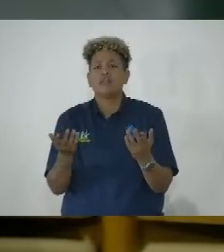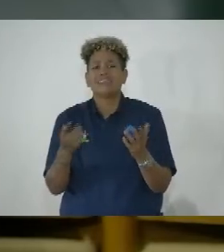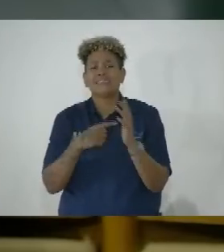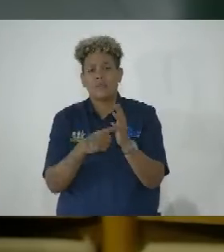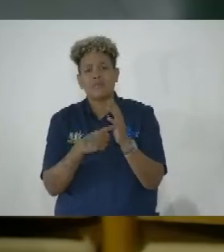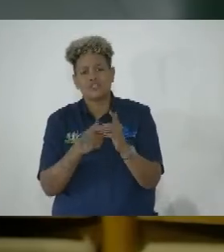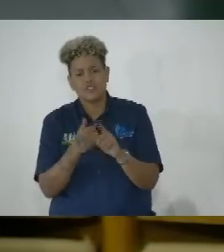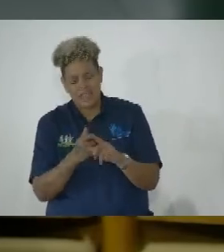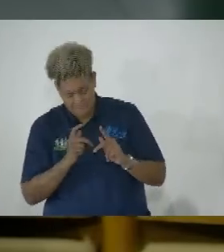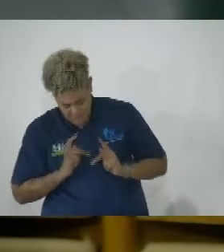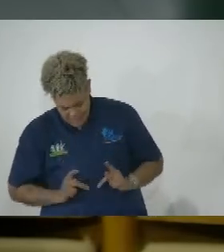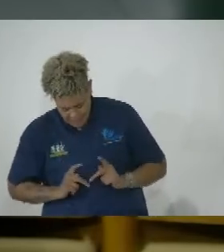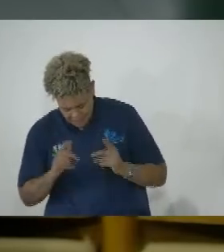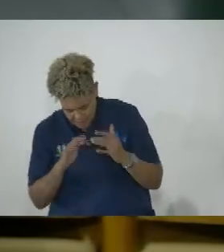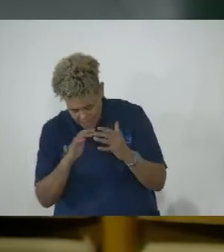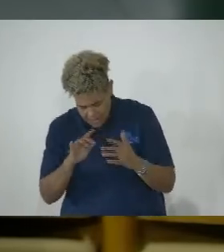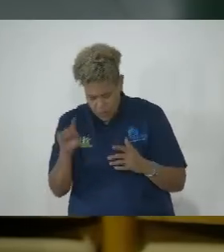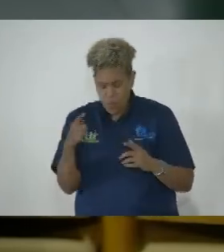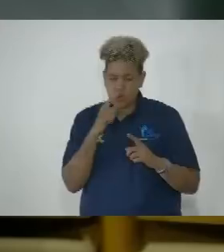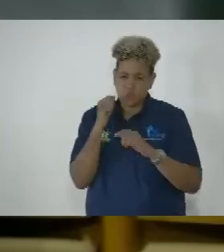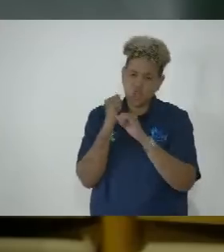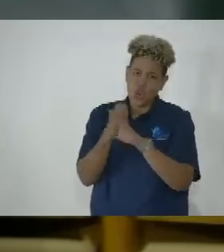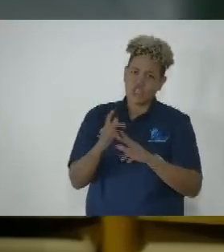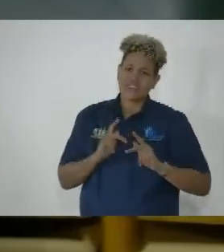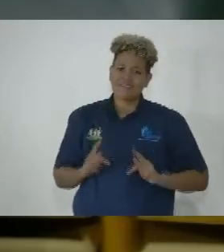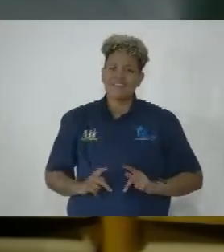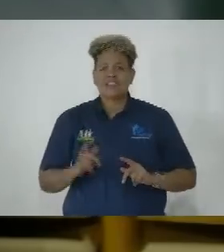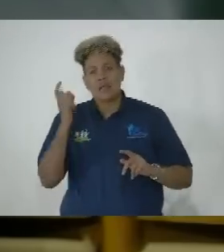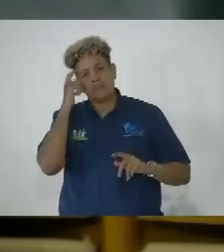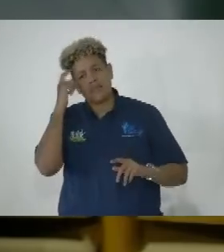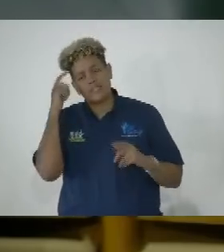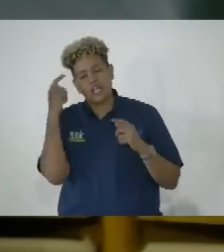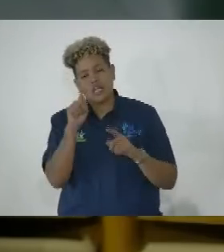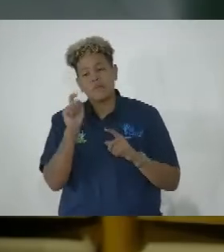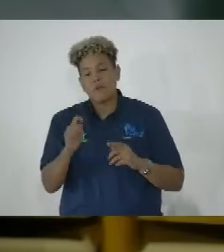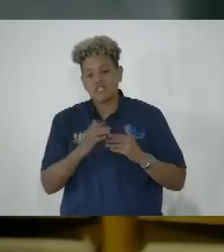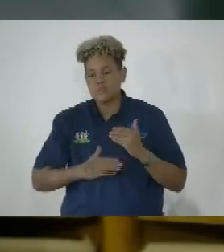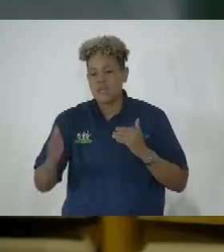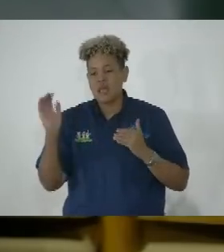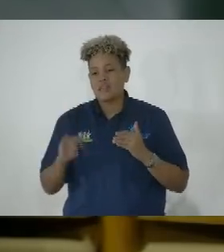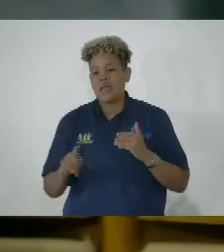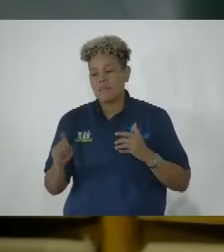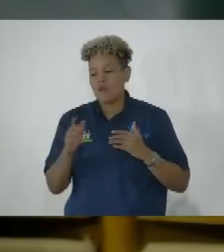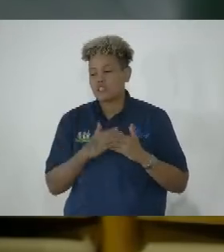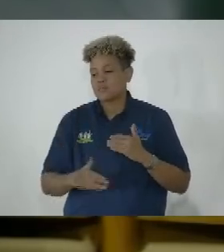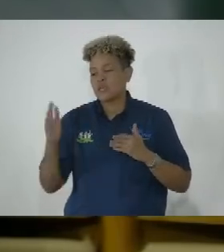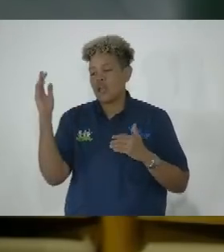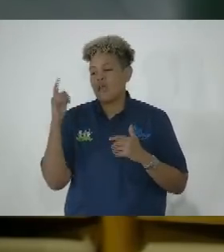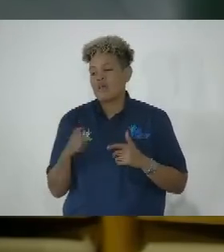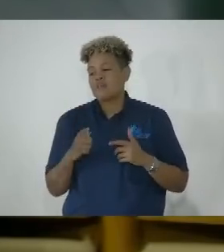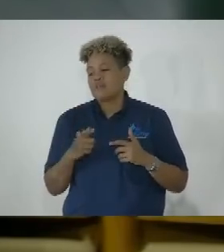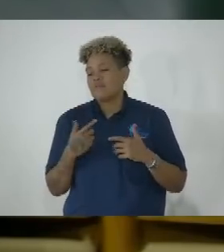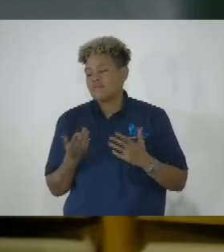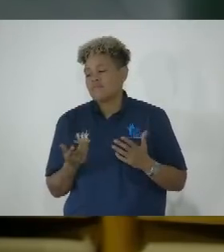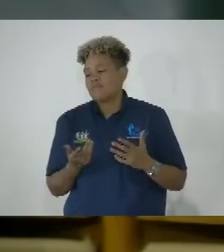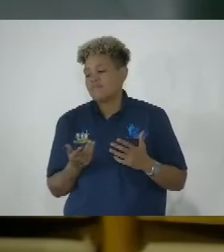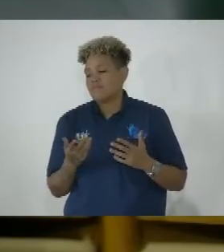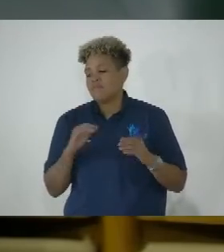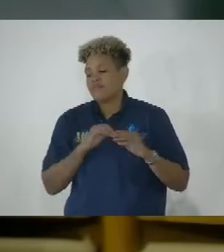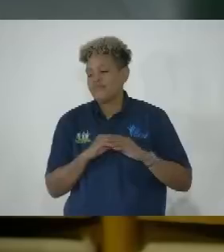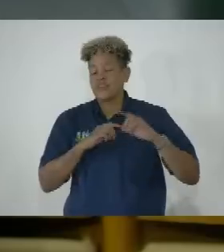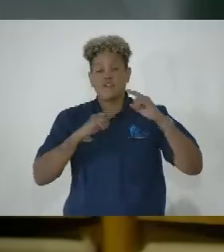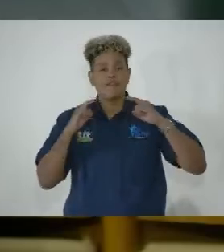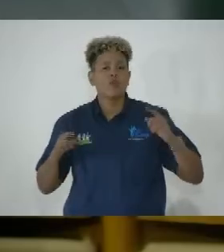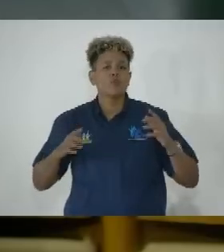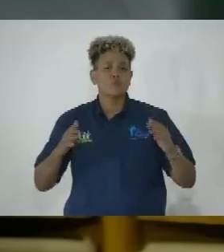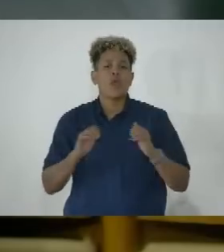demonstration of physical violence which causes physical and mental injury. It must go beyond, Mr. President, into the various